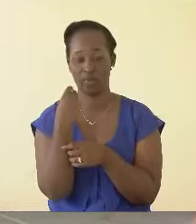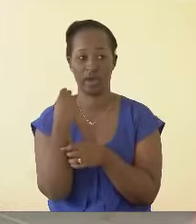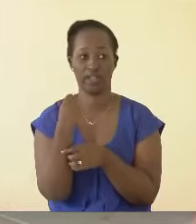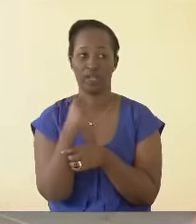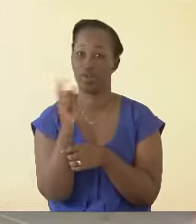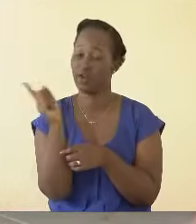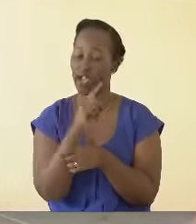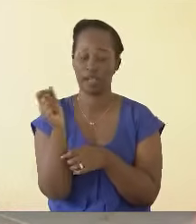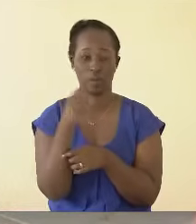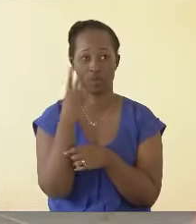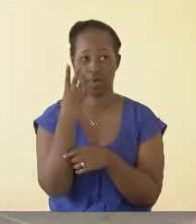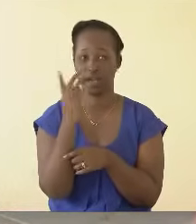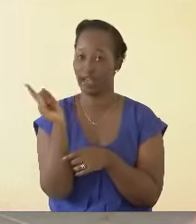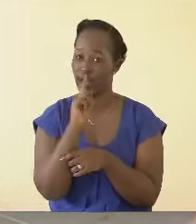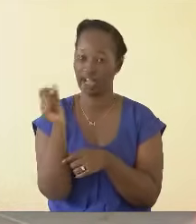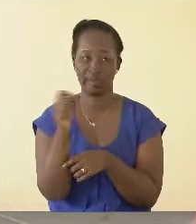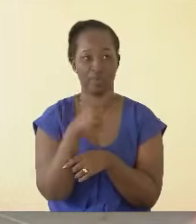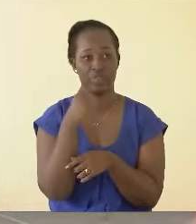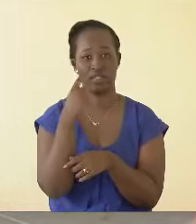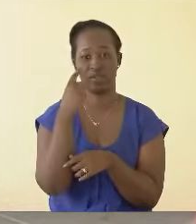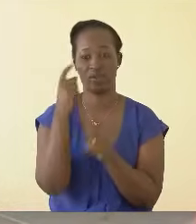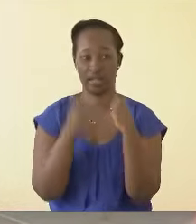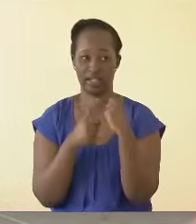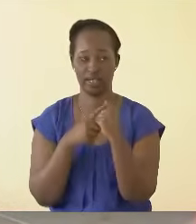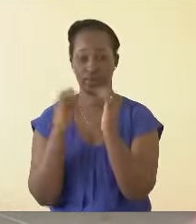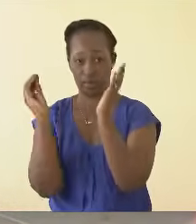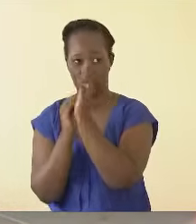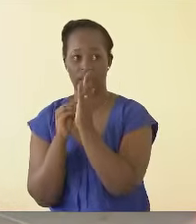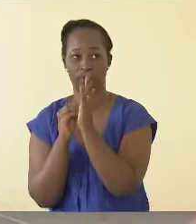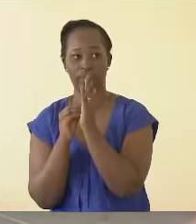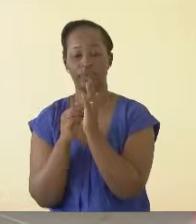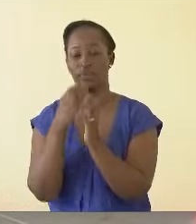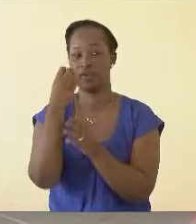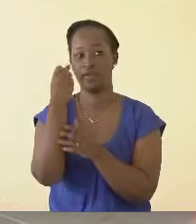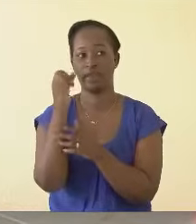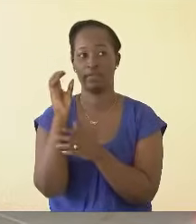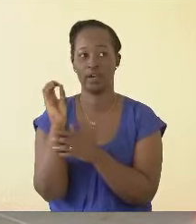April, not June. So you have to indicate it here. So